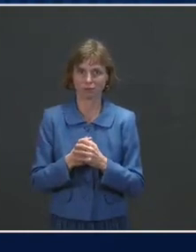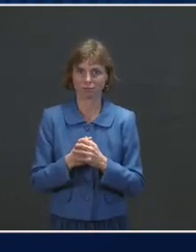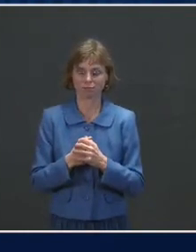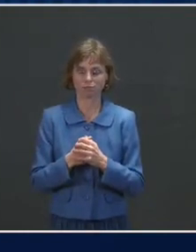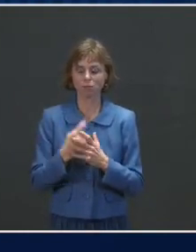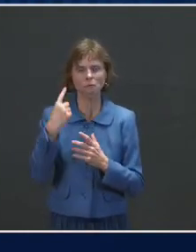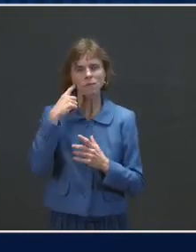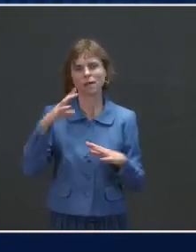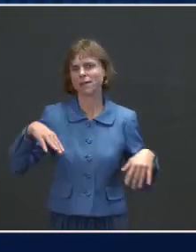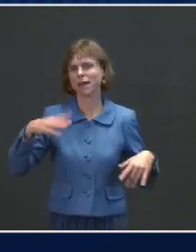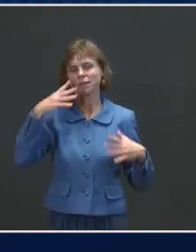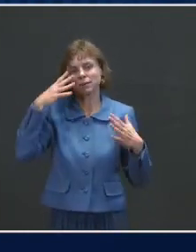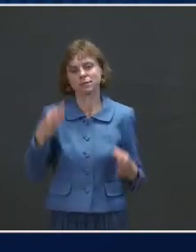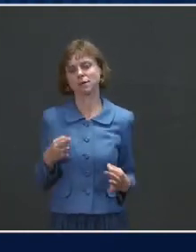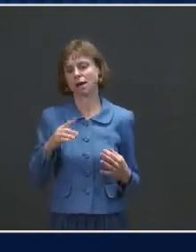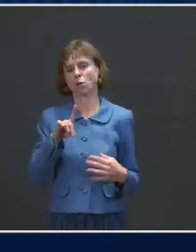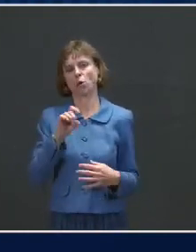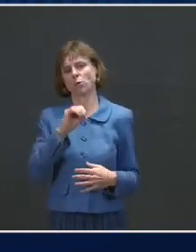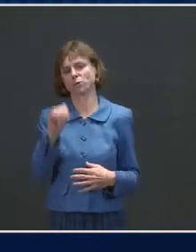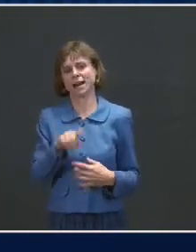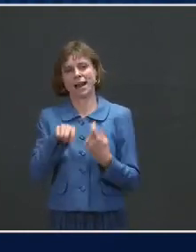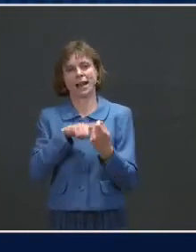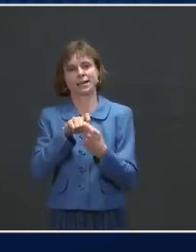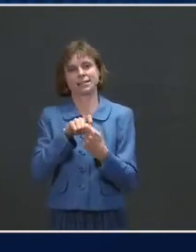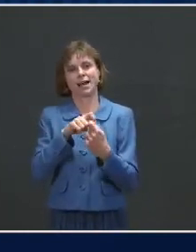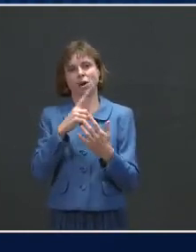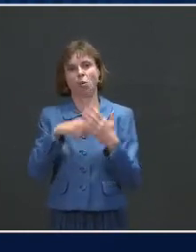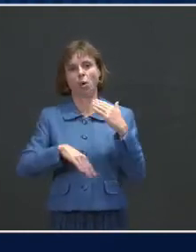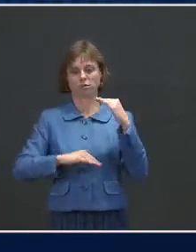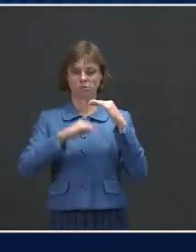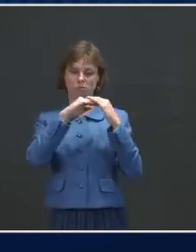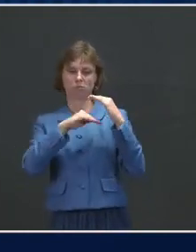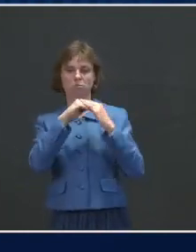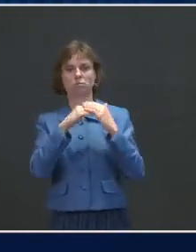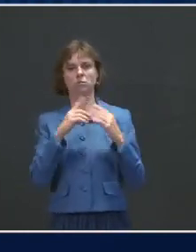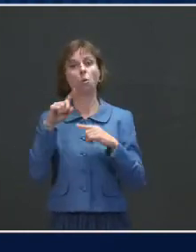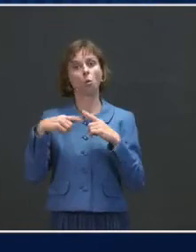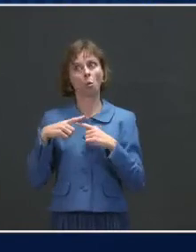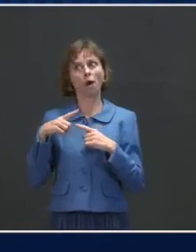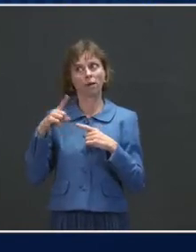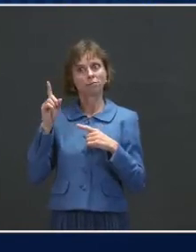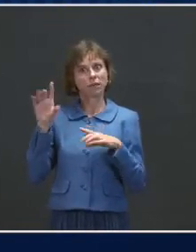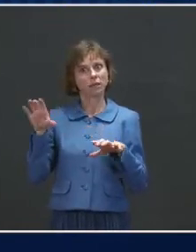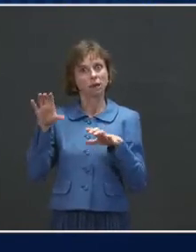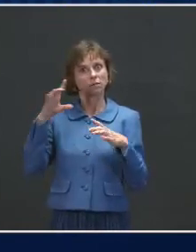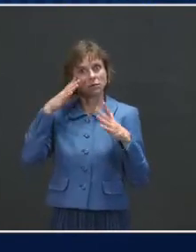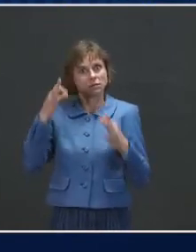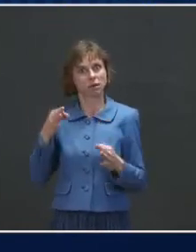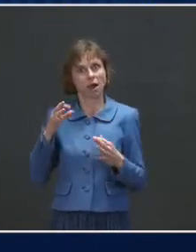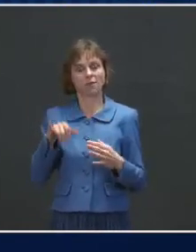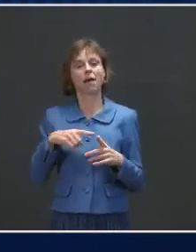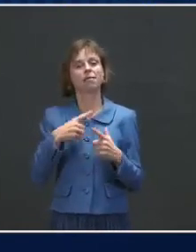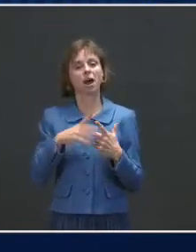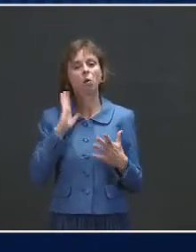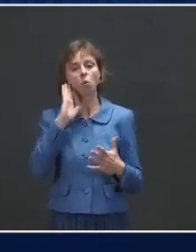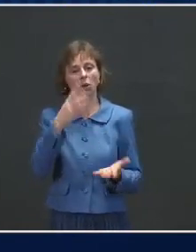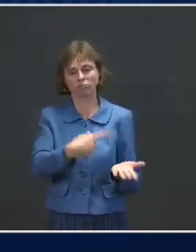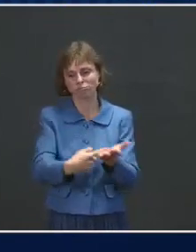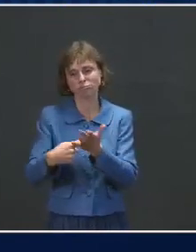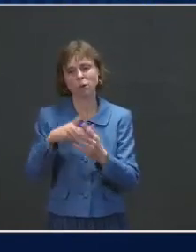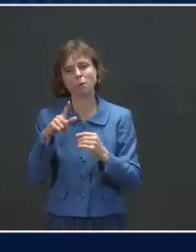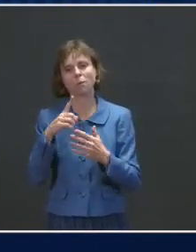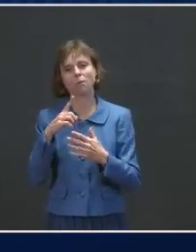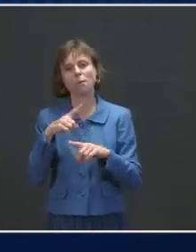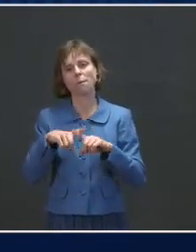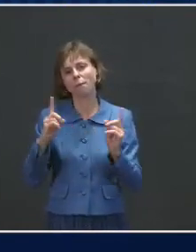yet on the exact level of targeting. And when it does, we're happy to have a conversation about that. But part of this is you know, an opportunity